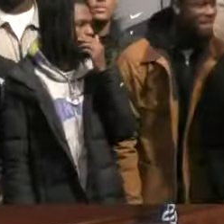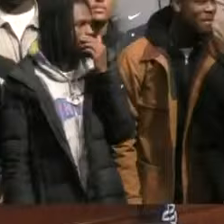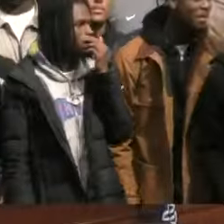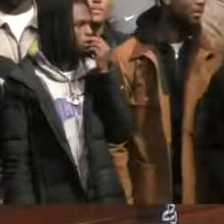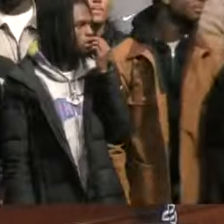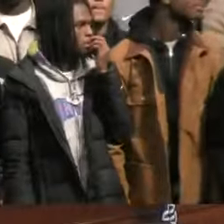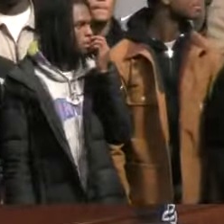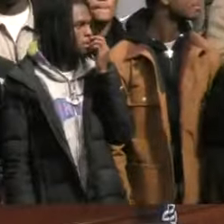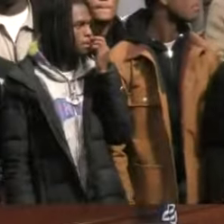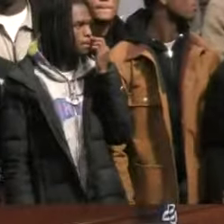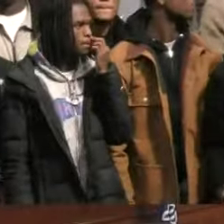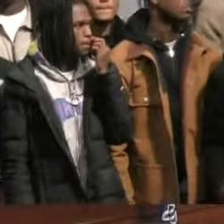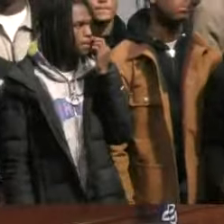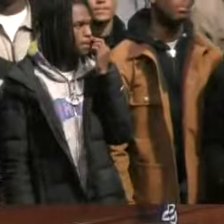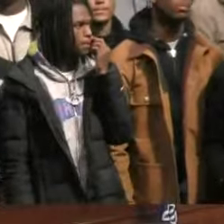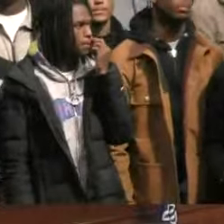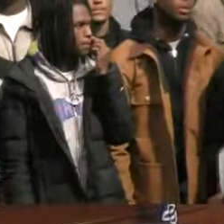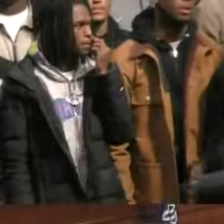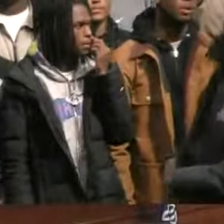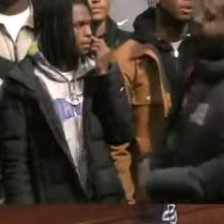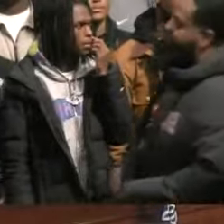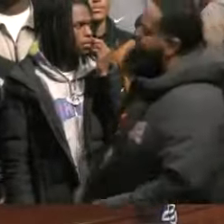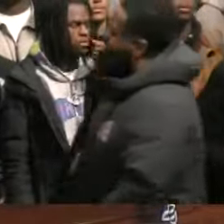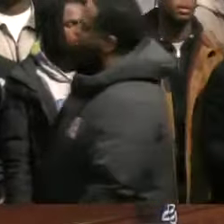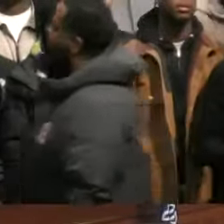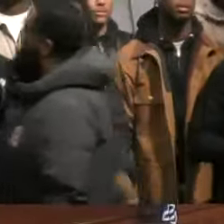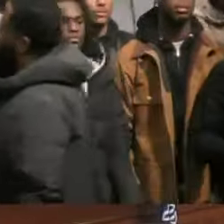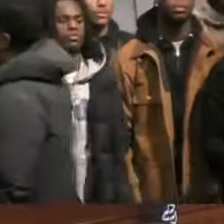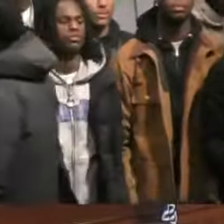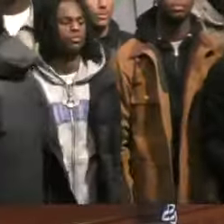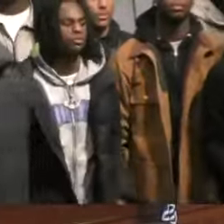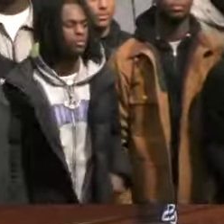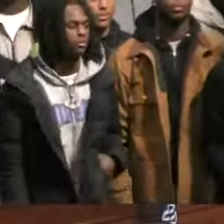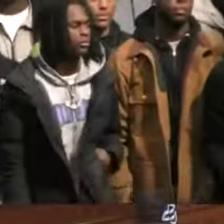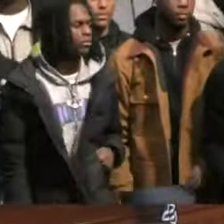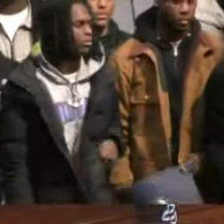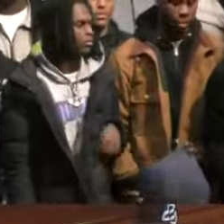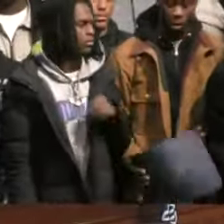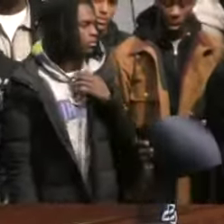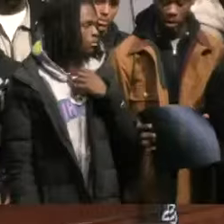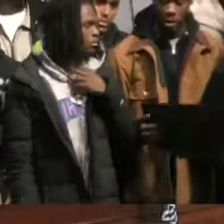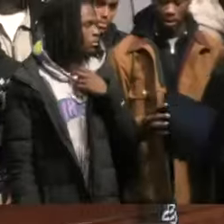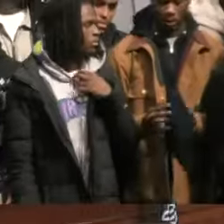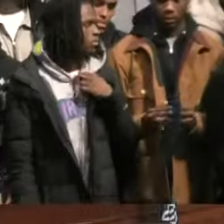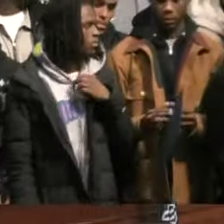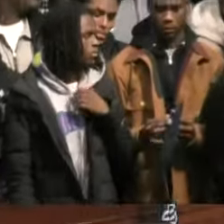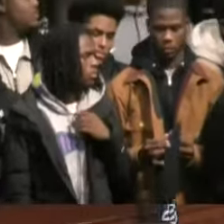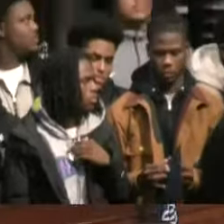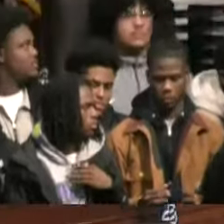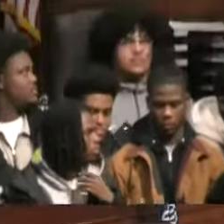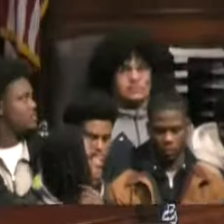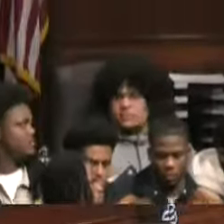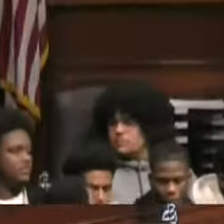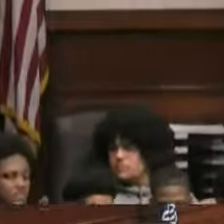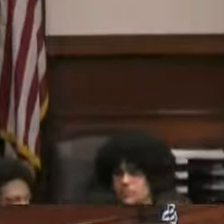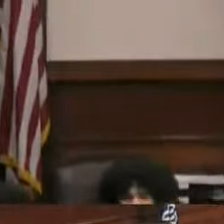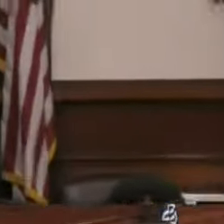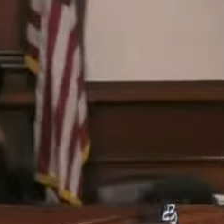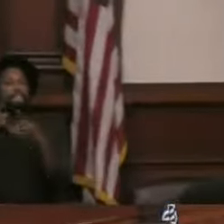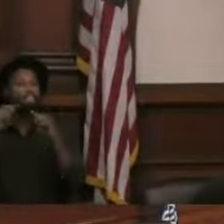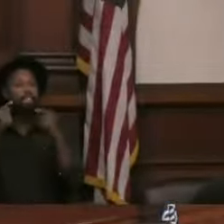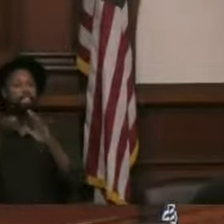we are so proud of your commitment to your team. It takes a lot of patience and dedication to be able to lead a team to